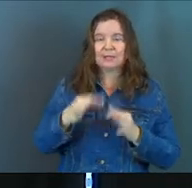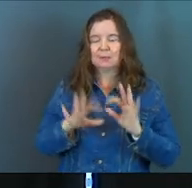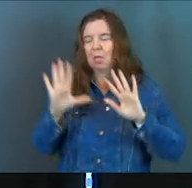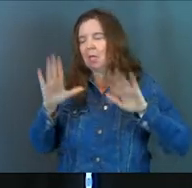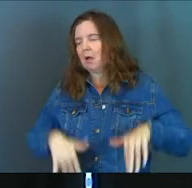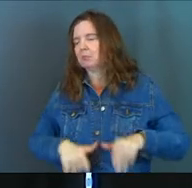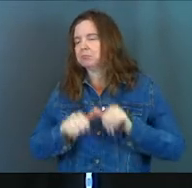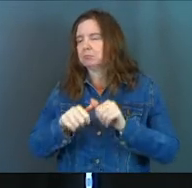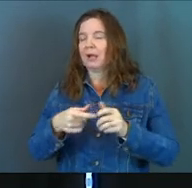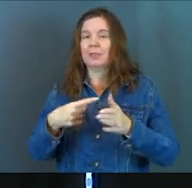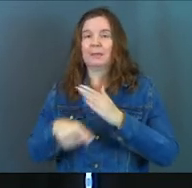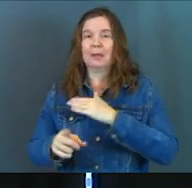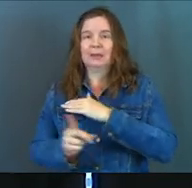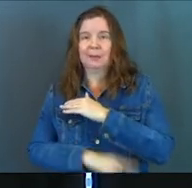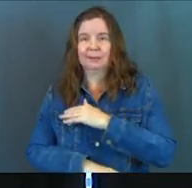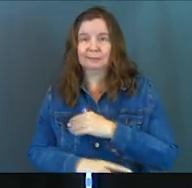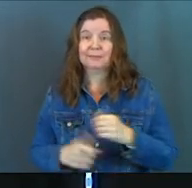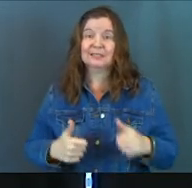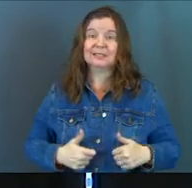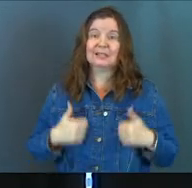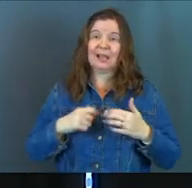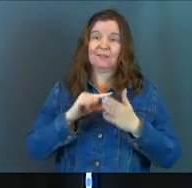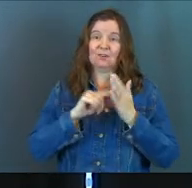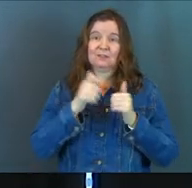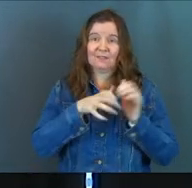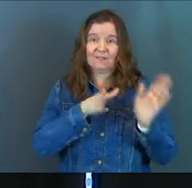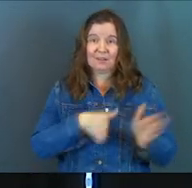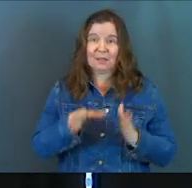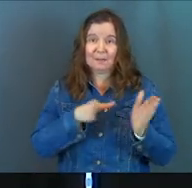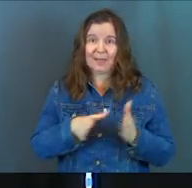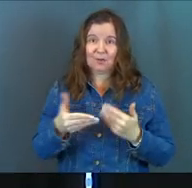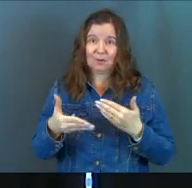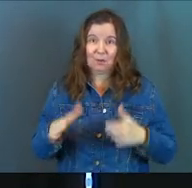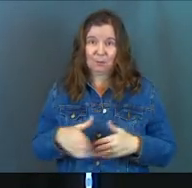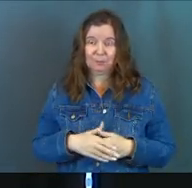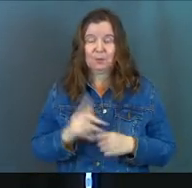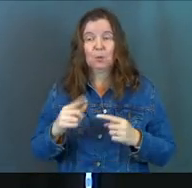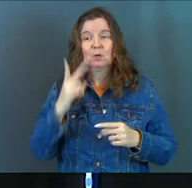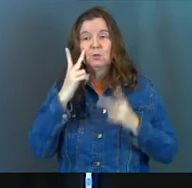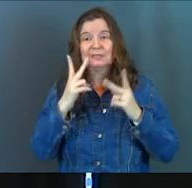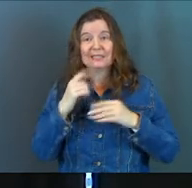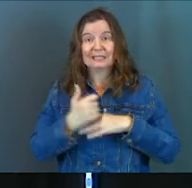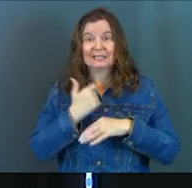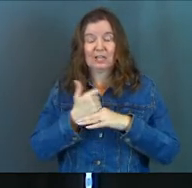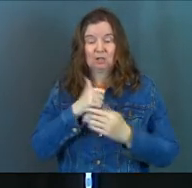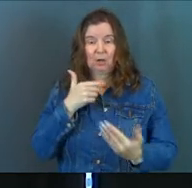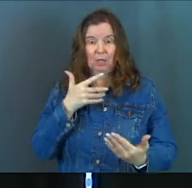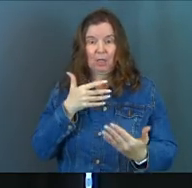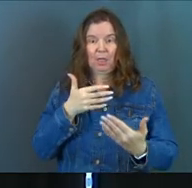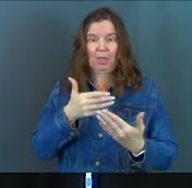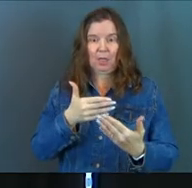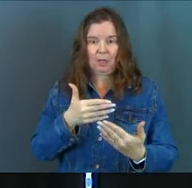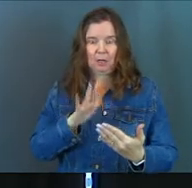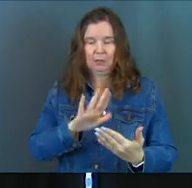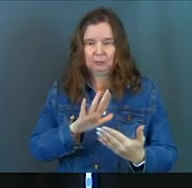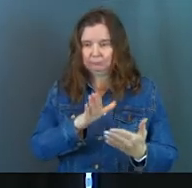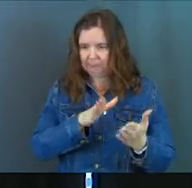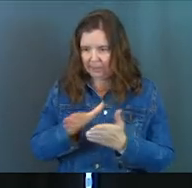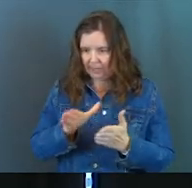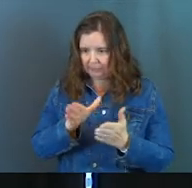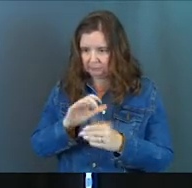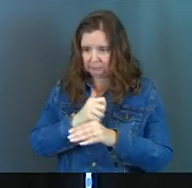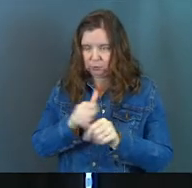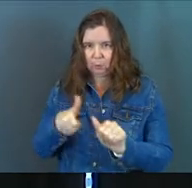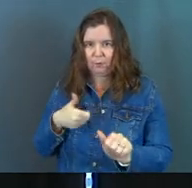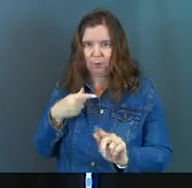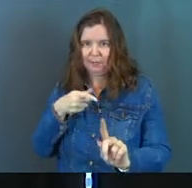is the life verse of every planner in the room. When you see danger that's ahead, you make a plan